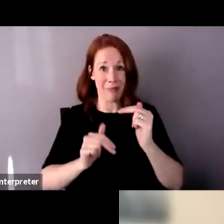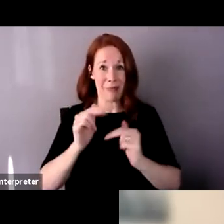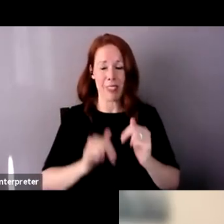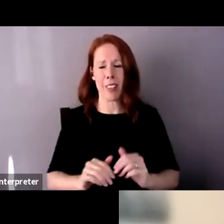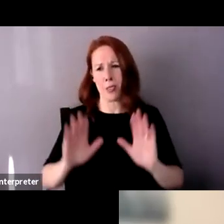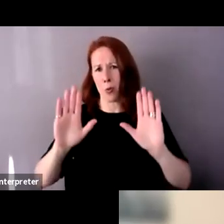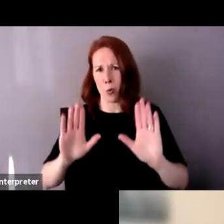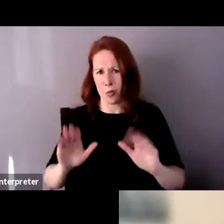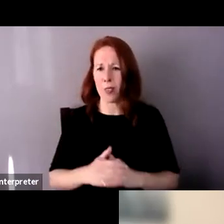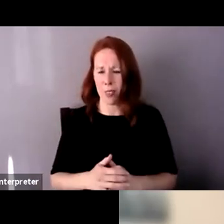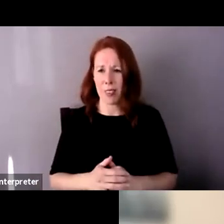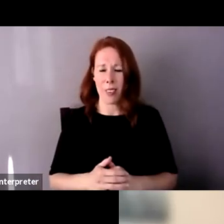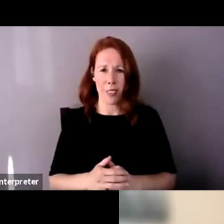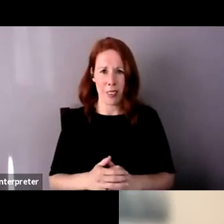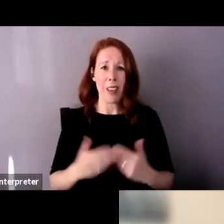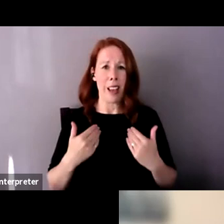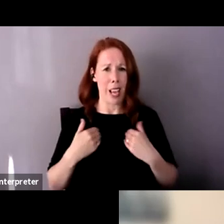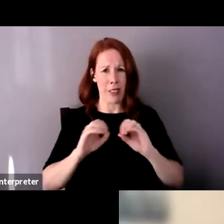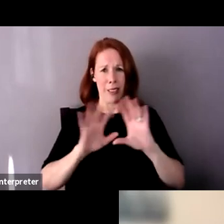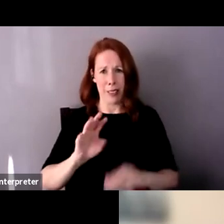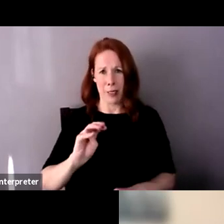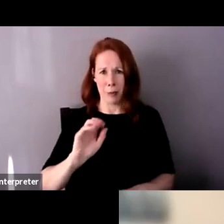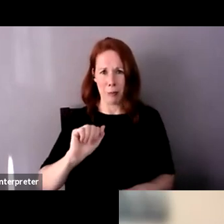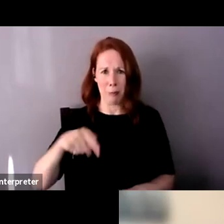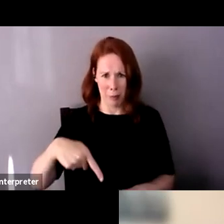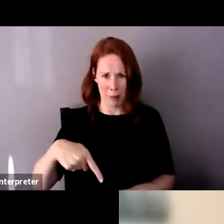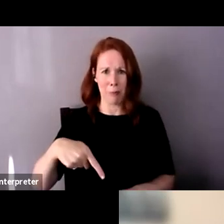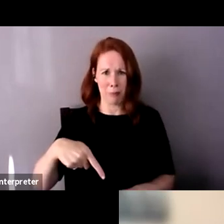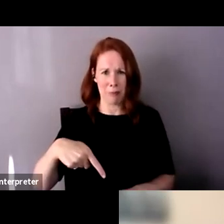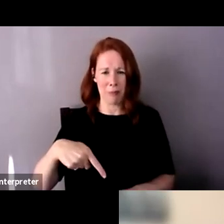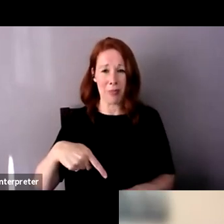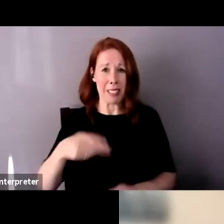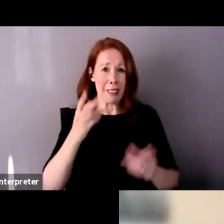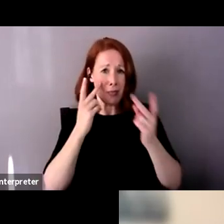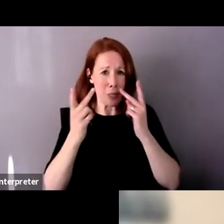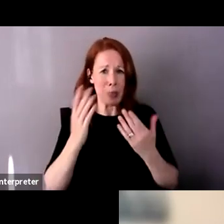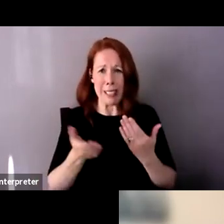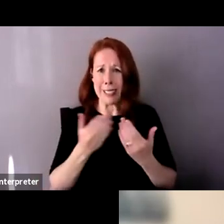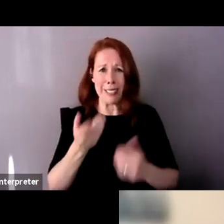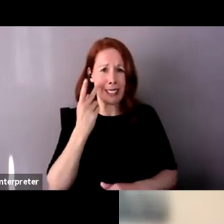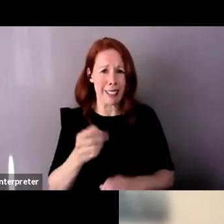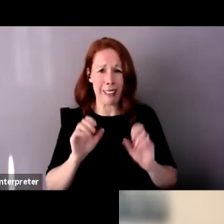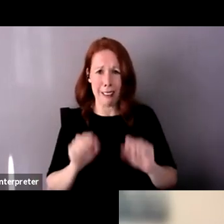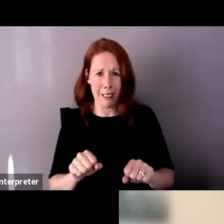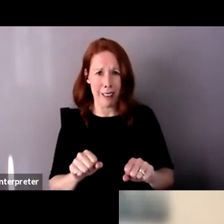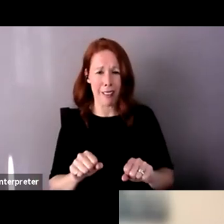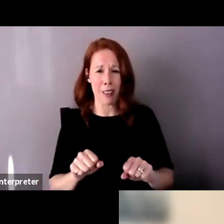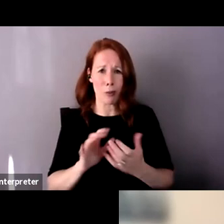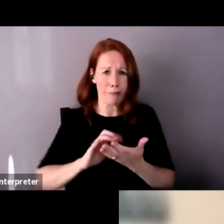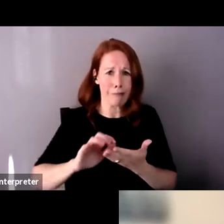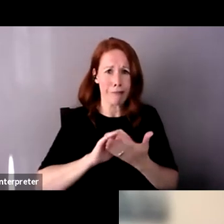support the idea of having some clear maps that people can easily access, and it just feels normal to get